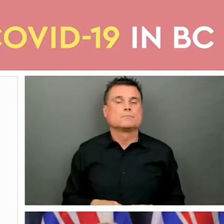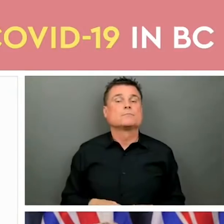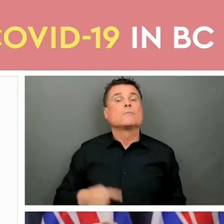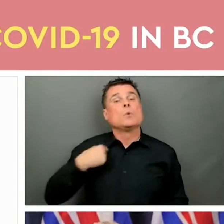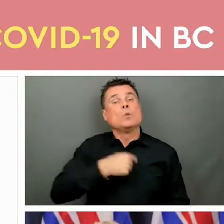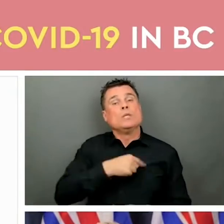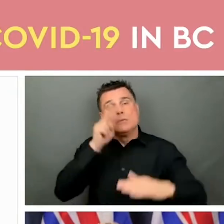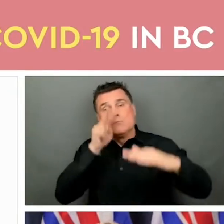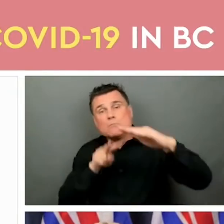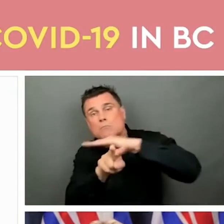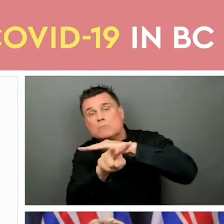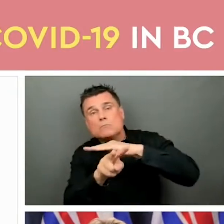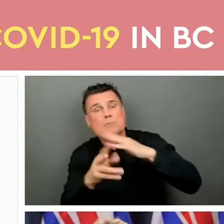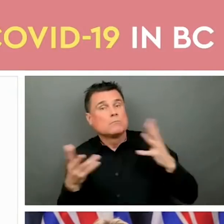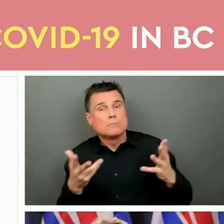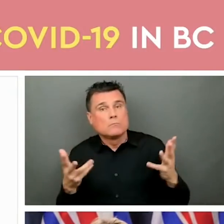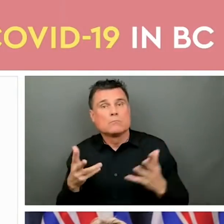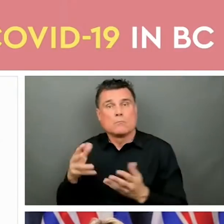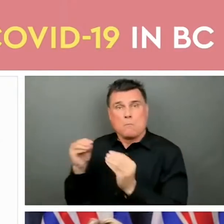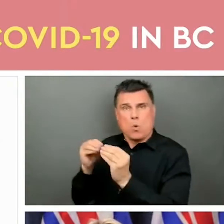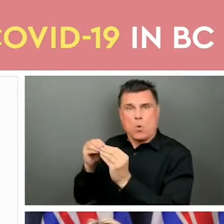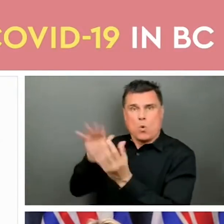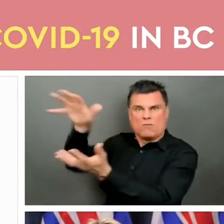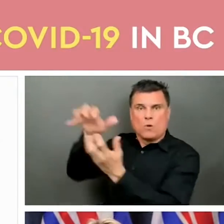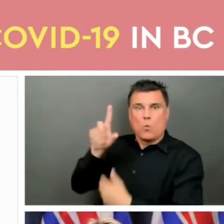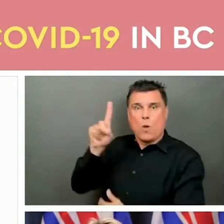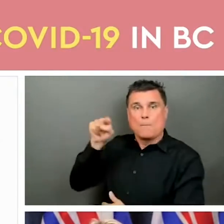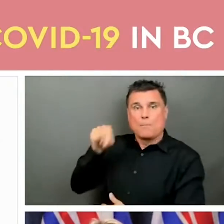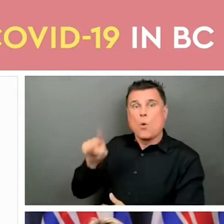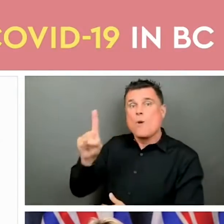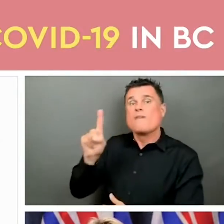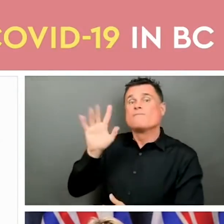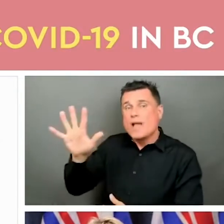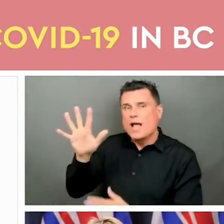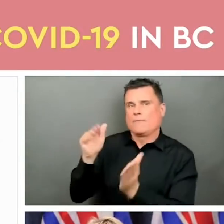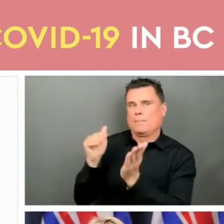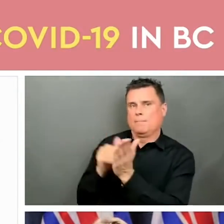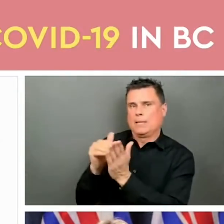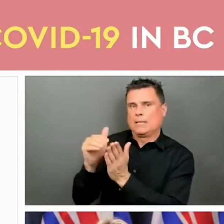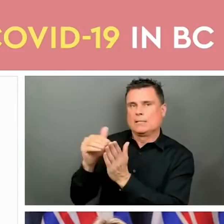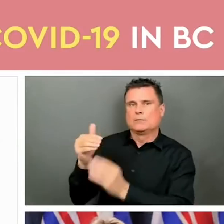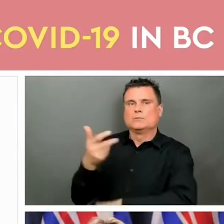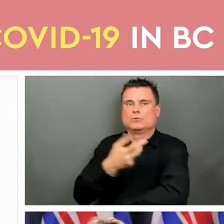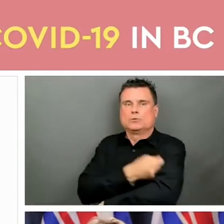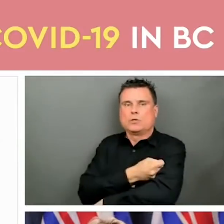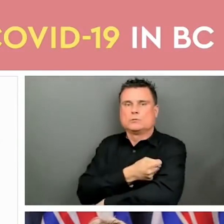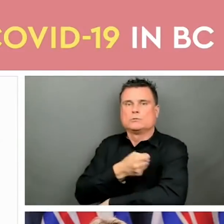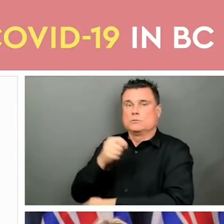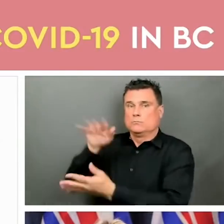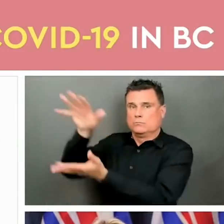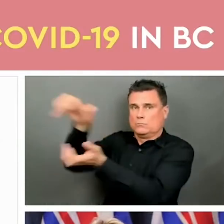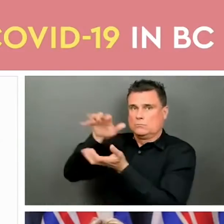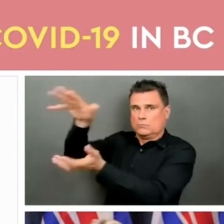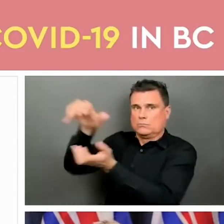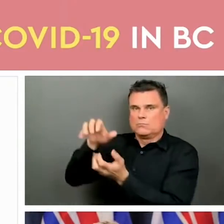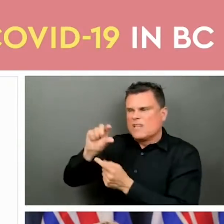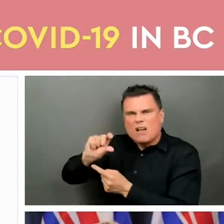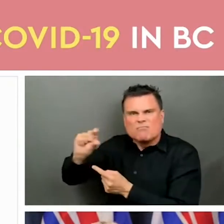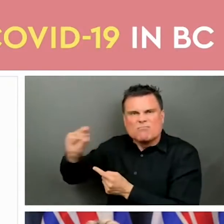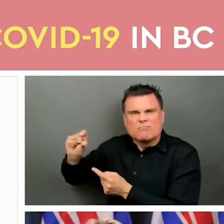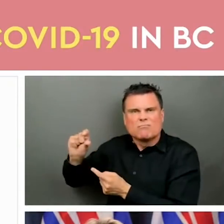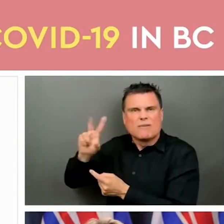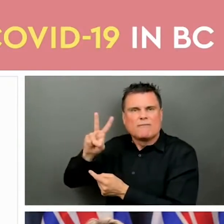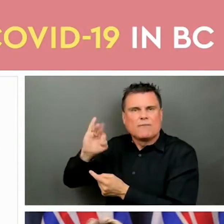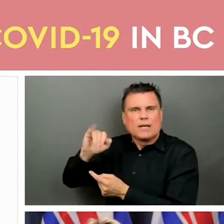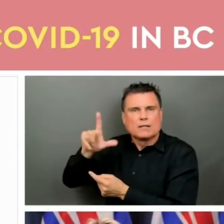May. We know that there can be challenges with the arrival of some of the vaccines, particularly the Moderna vaccine, and that has